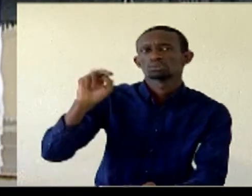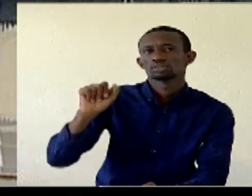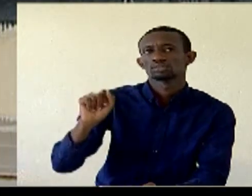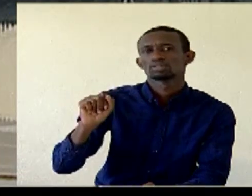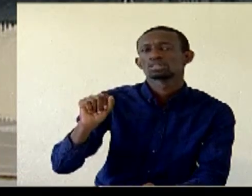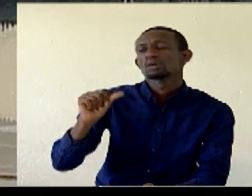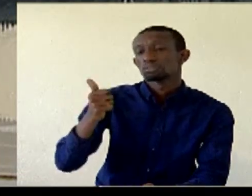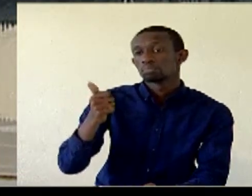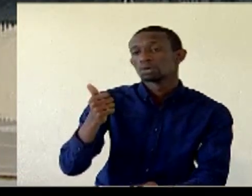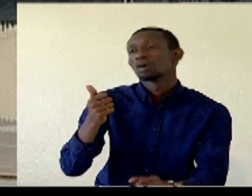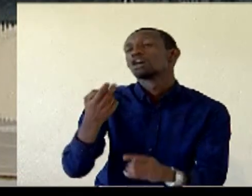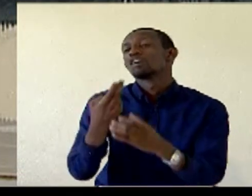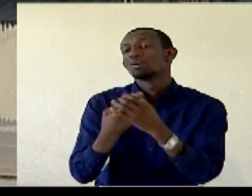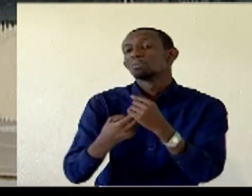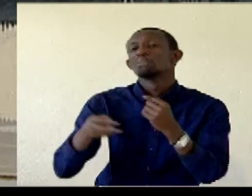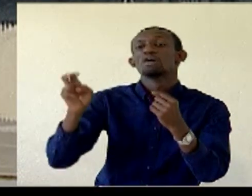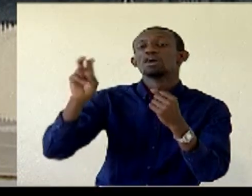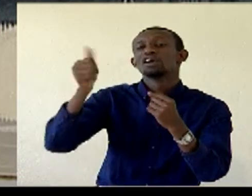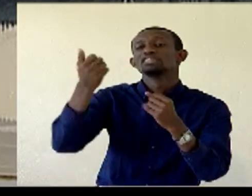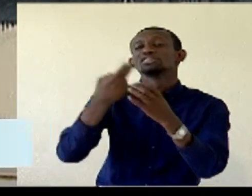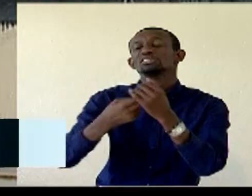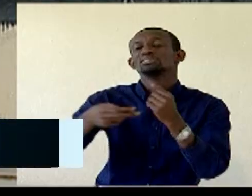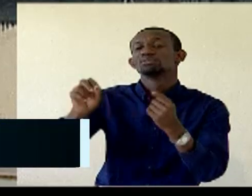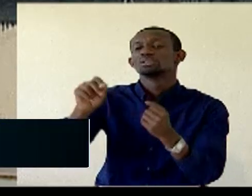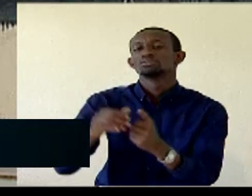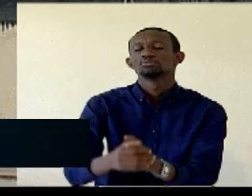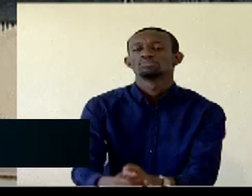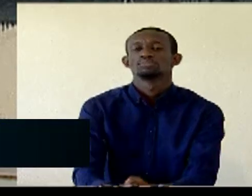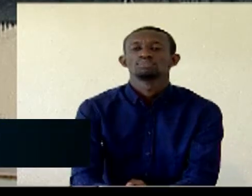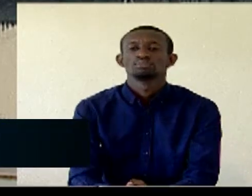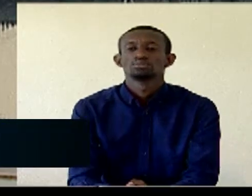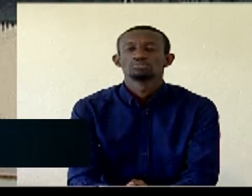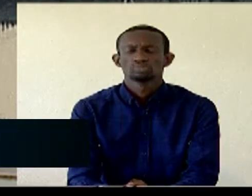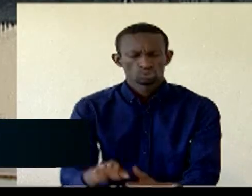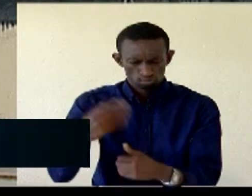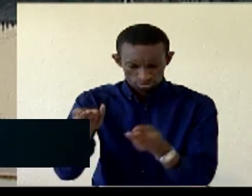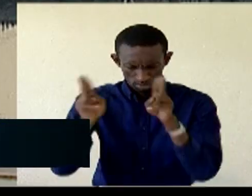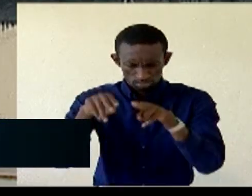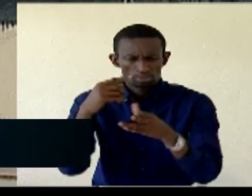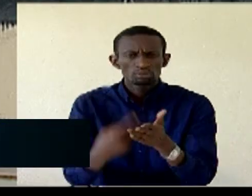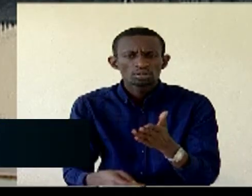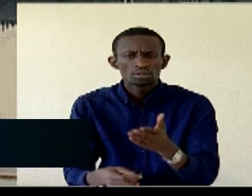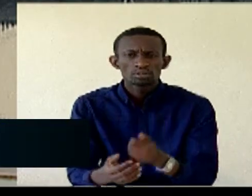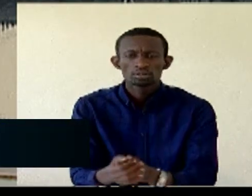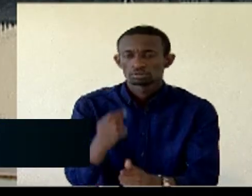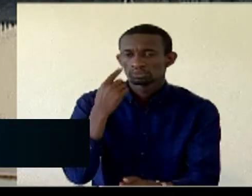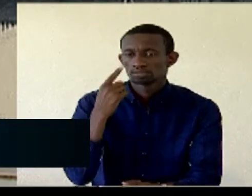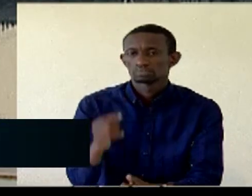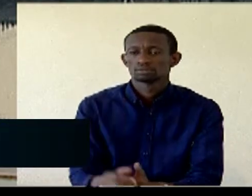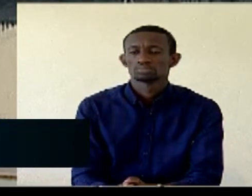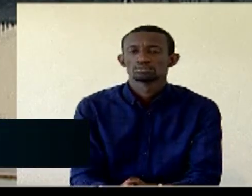So these ones will move out of the ring. So eventually, what happens, you'll have,